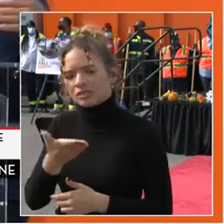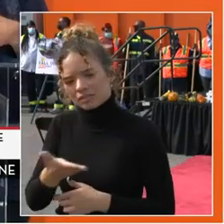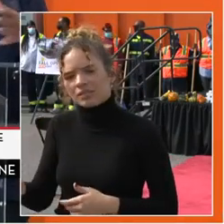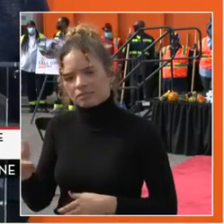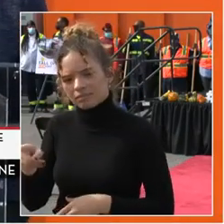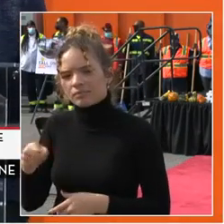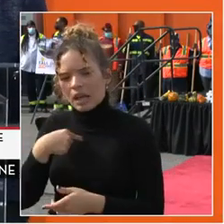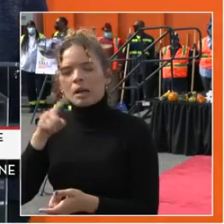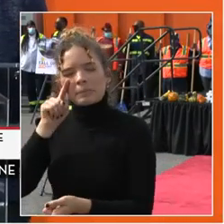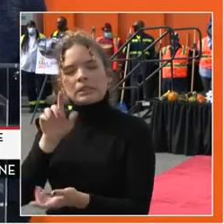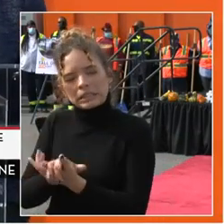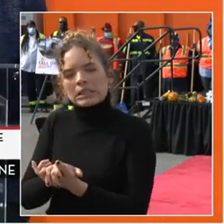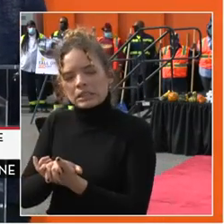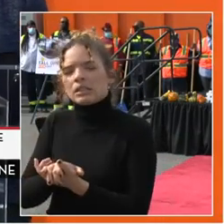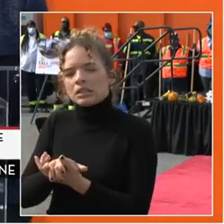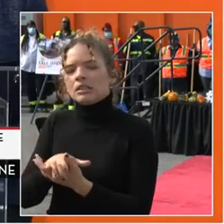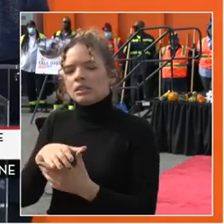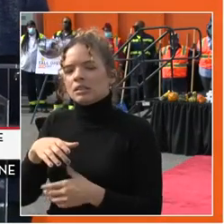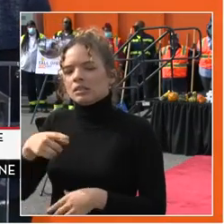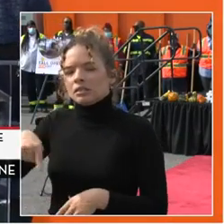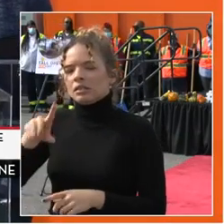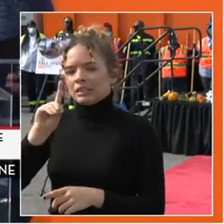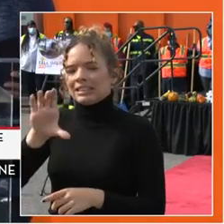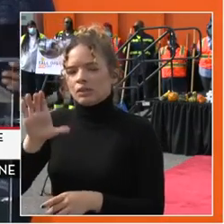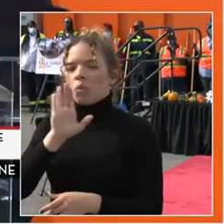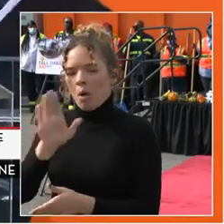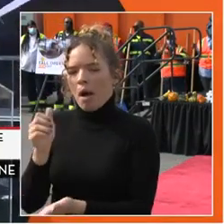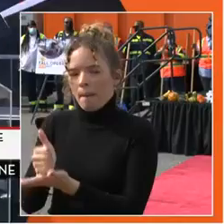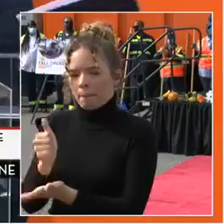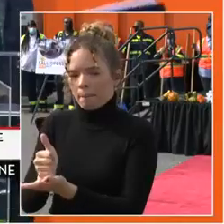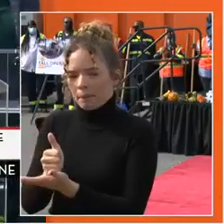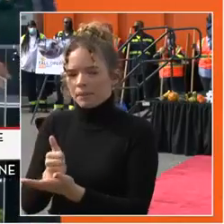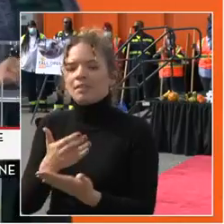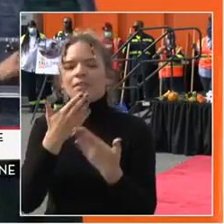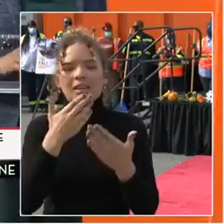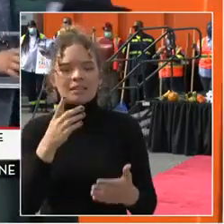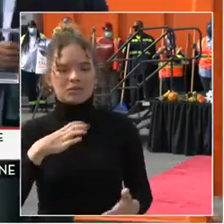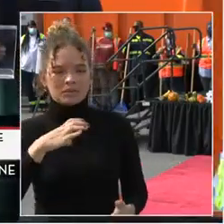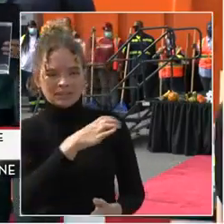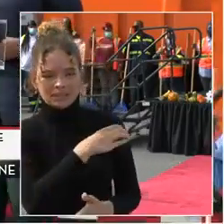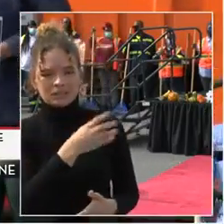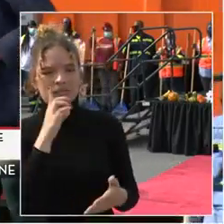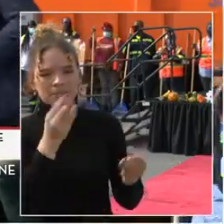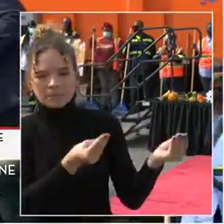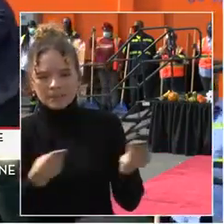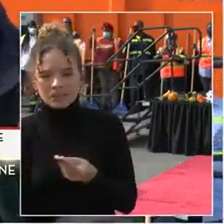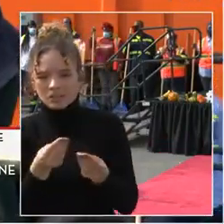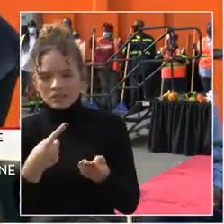Congresswoman for facilitating any discussions. Thank you. Yes.